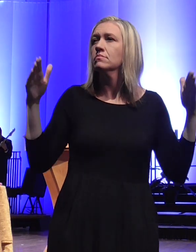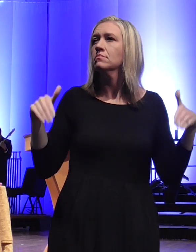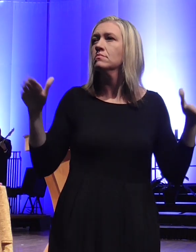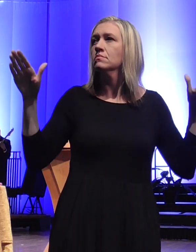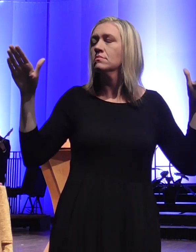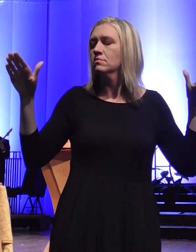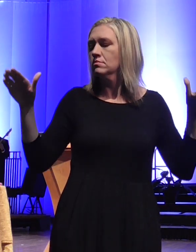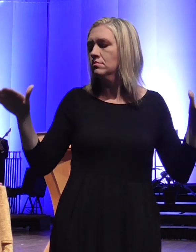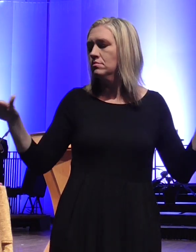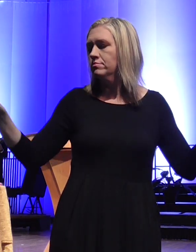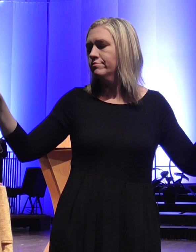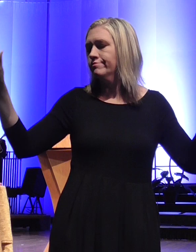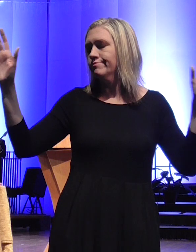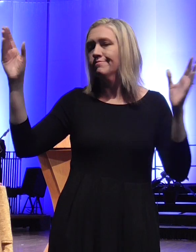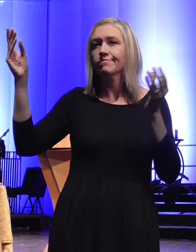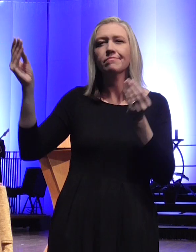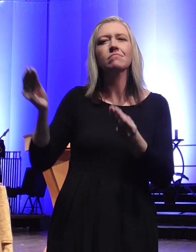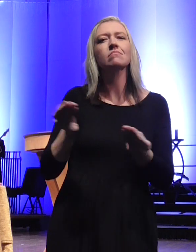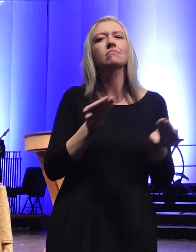Malachei Shalom,